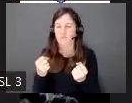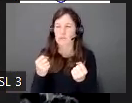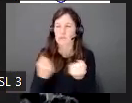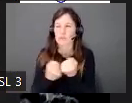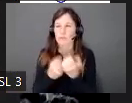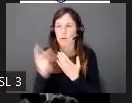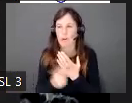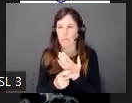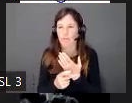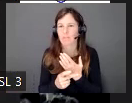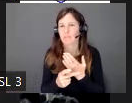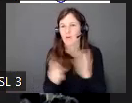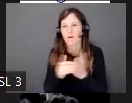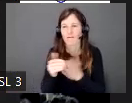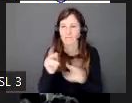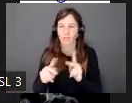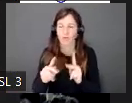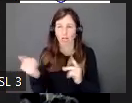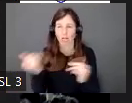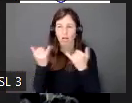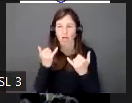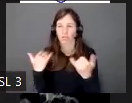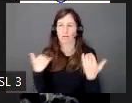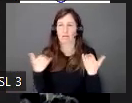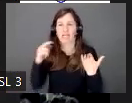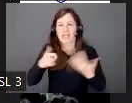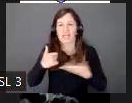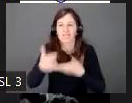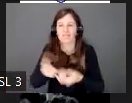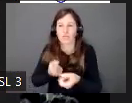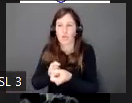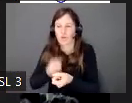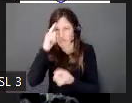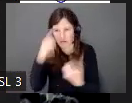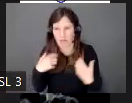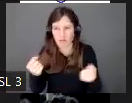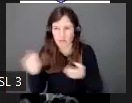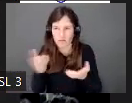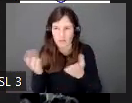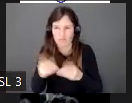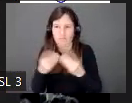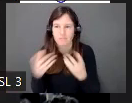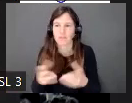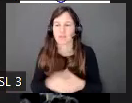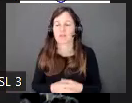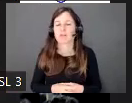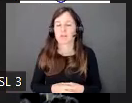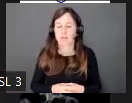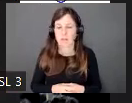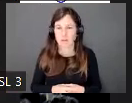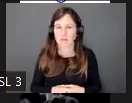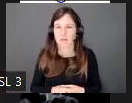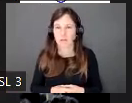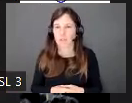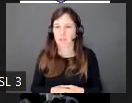mental health type calls for service. We are supporting and we are endorsing, and I would fact all our attendees